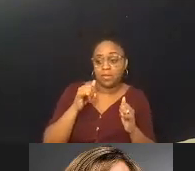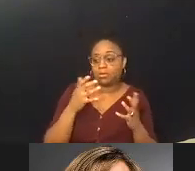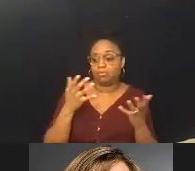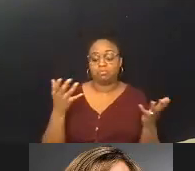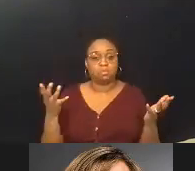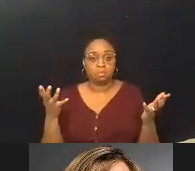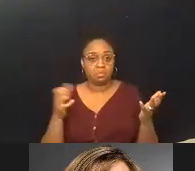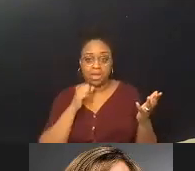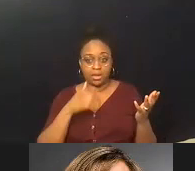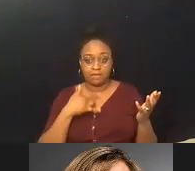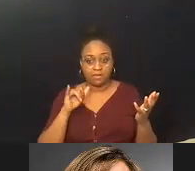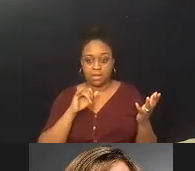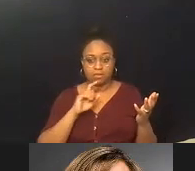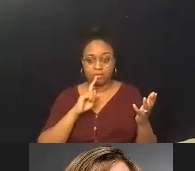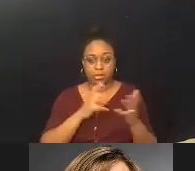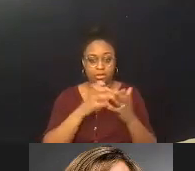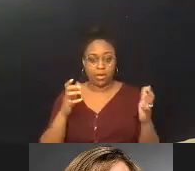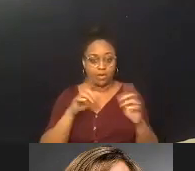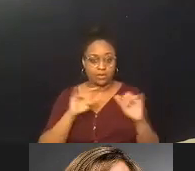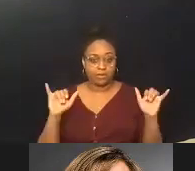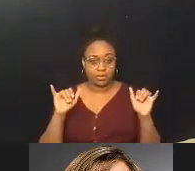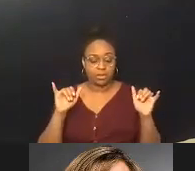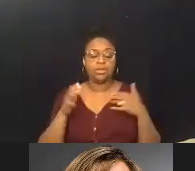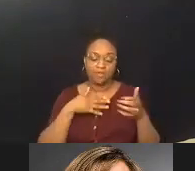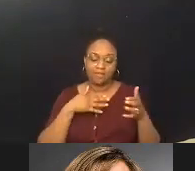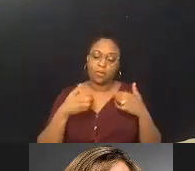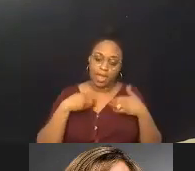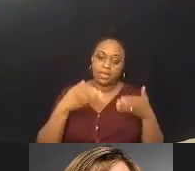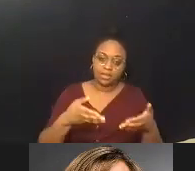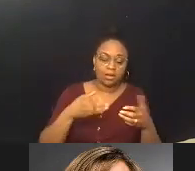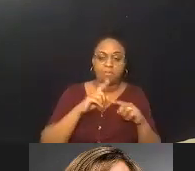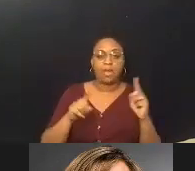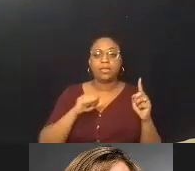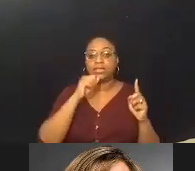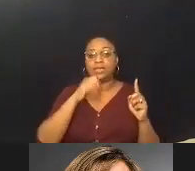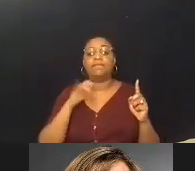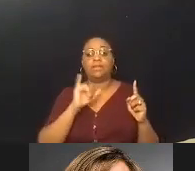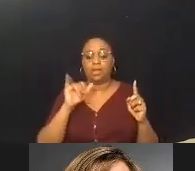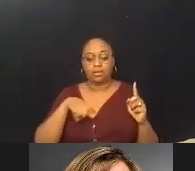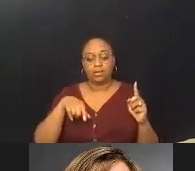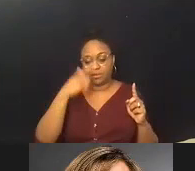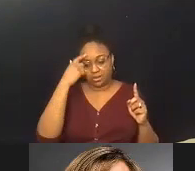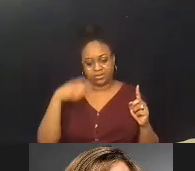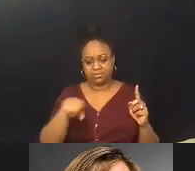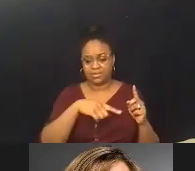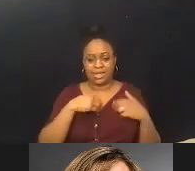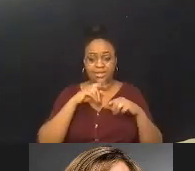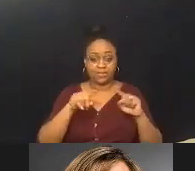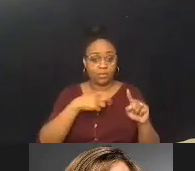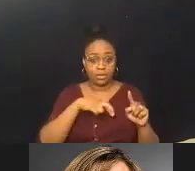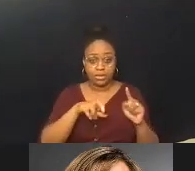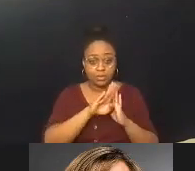I didn't feel like there was diversity, even though there was there. People with different religious backgrounds, different ways of